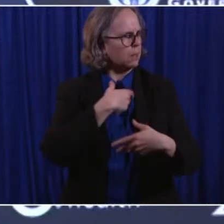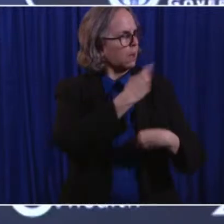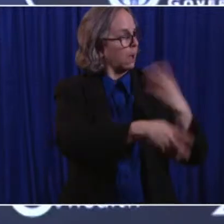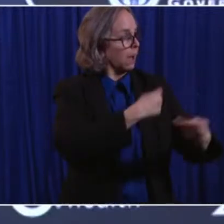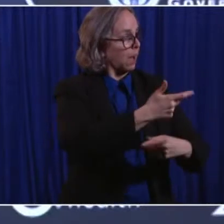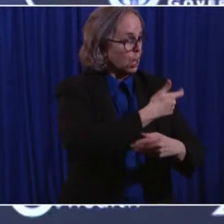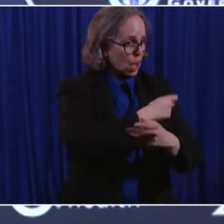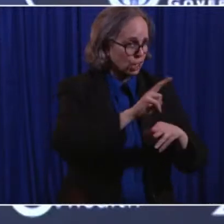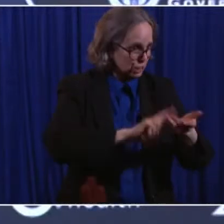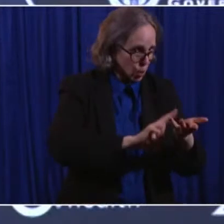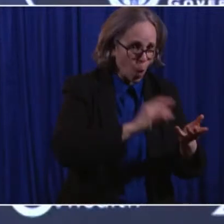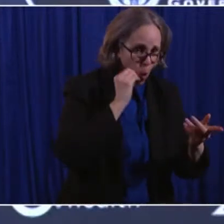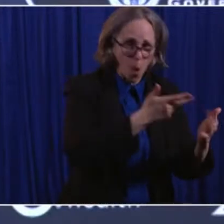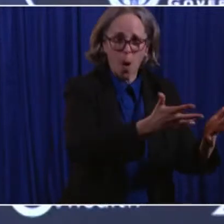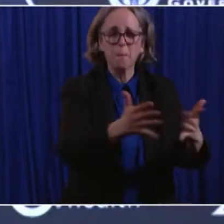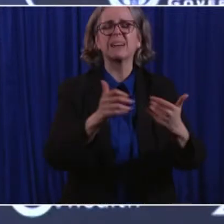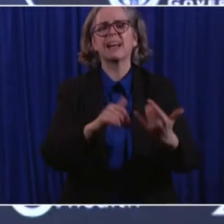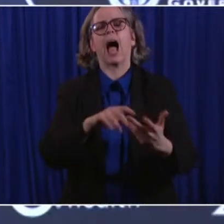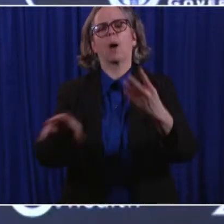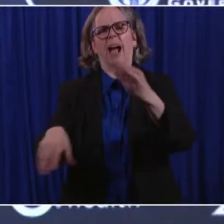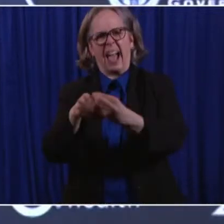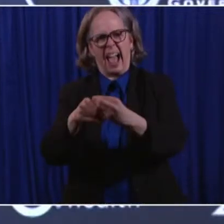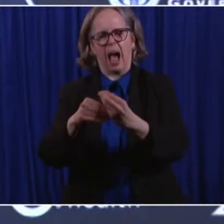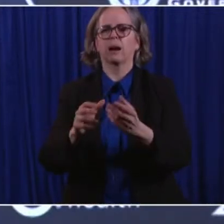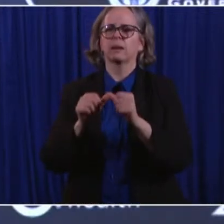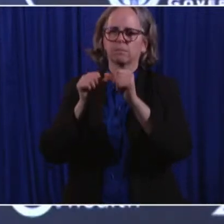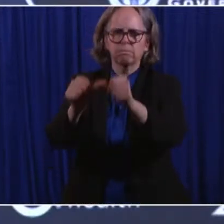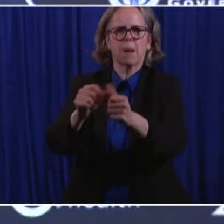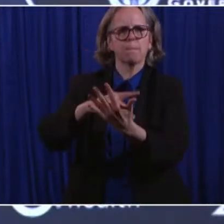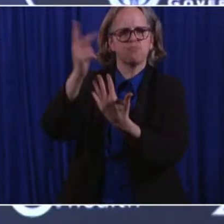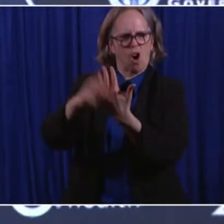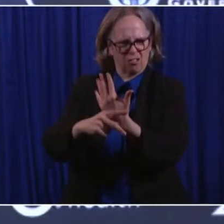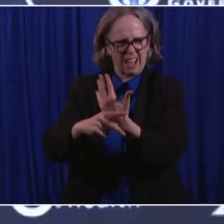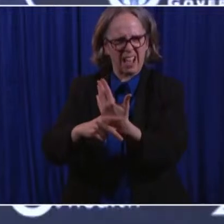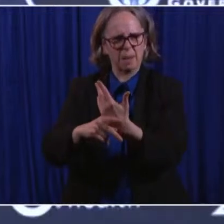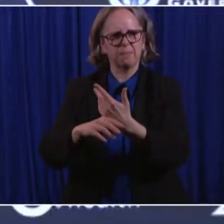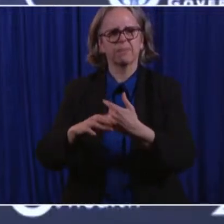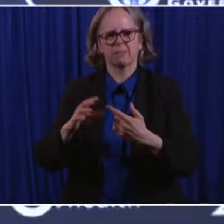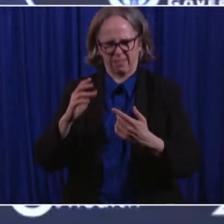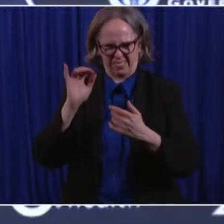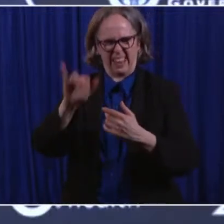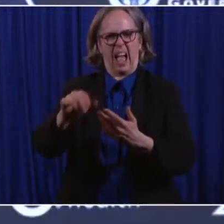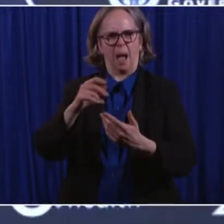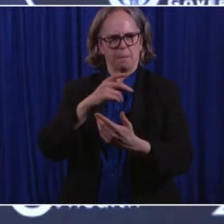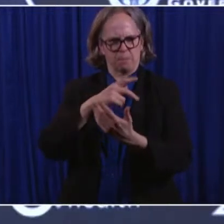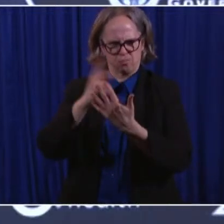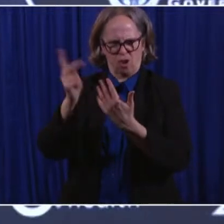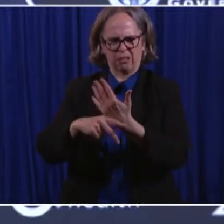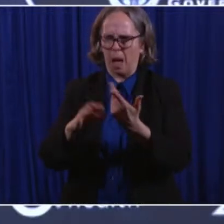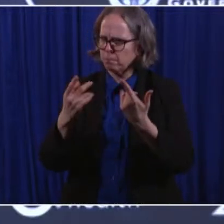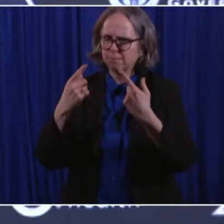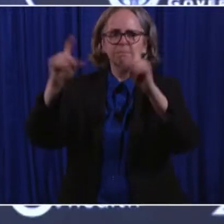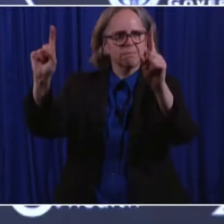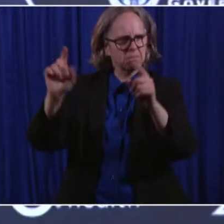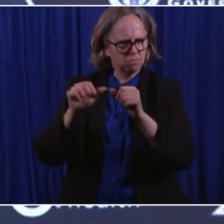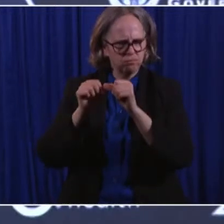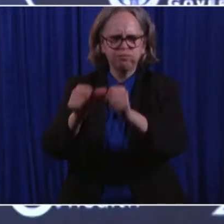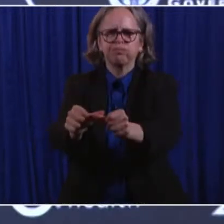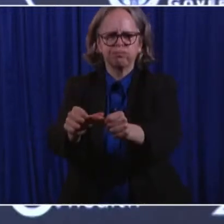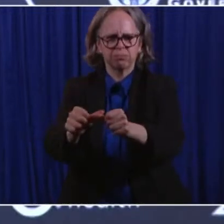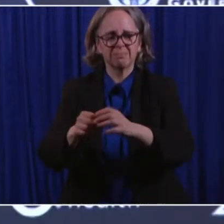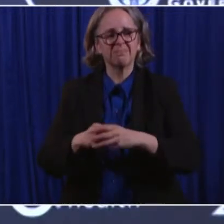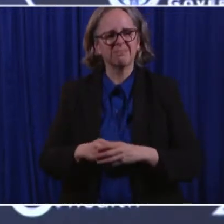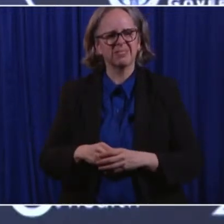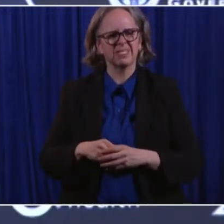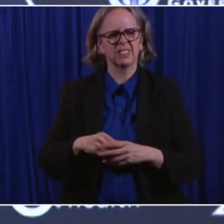And so we have set up a program that is starting to work very, very well. And that is to get vaccines